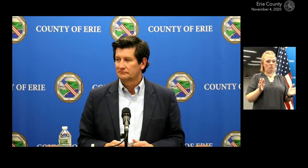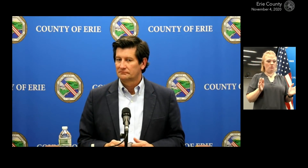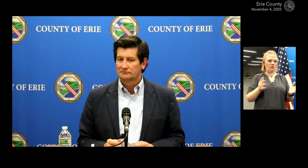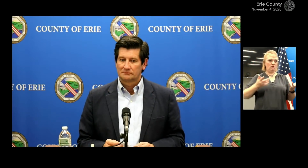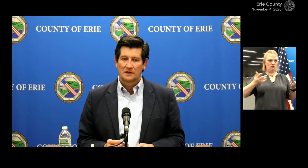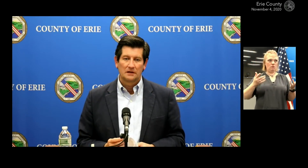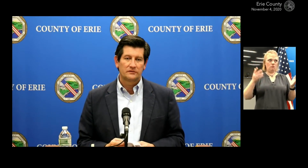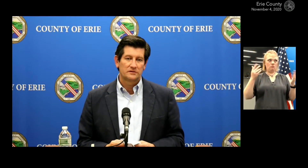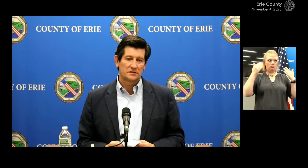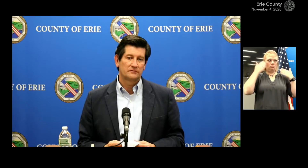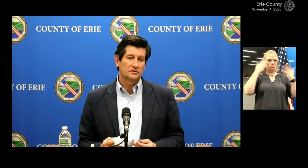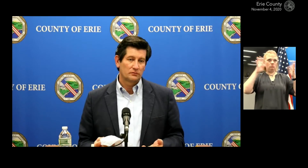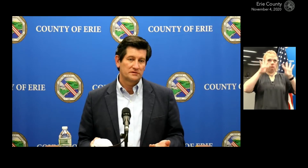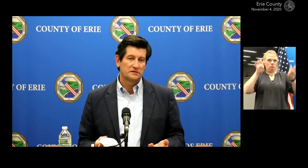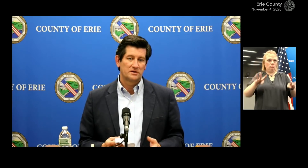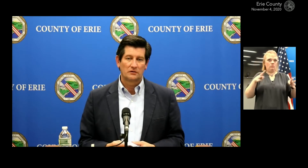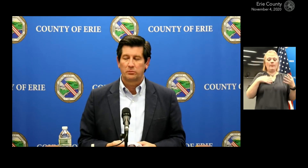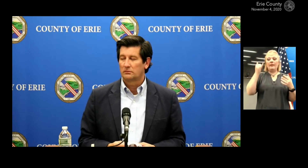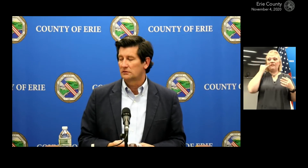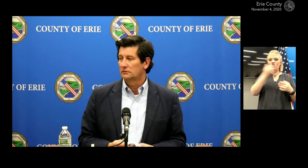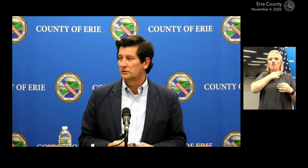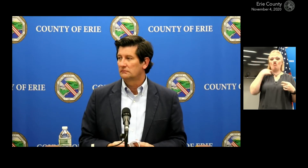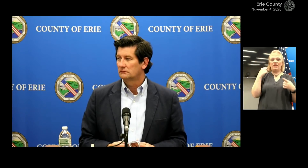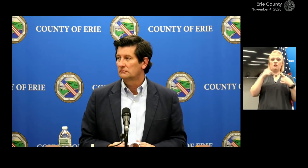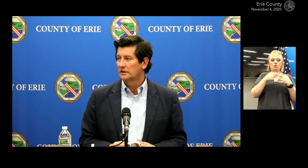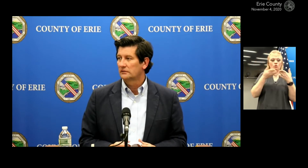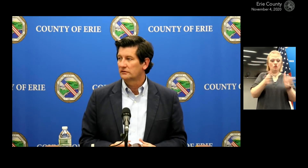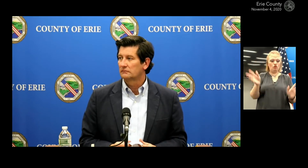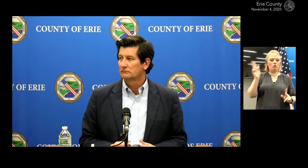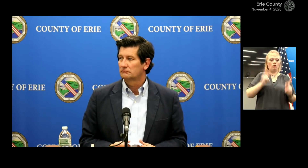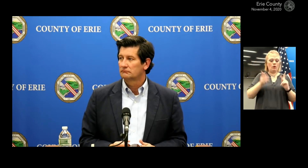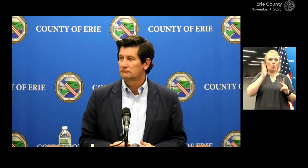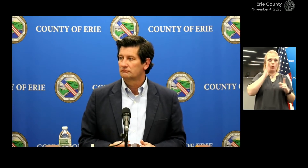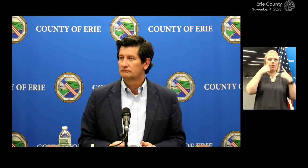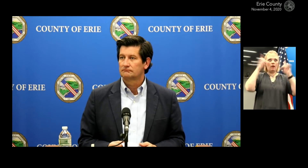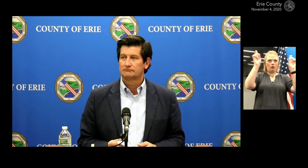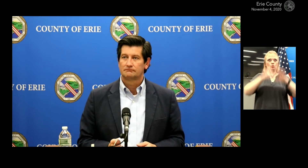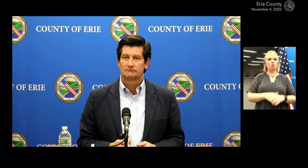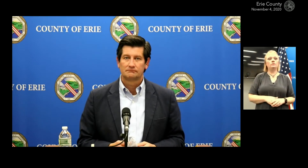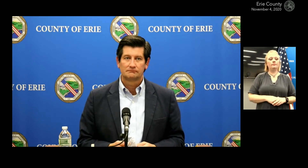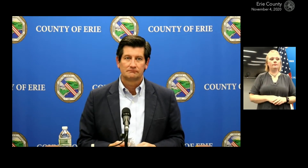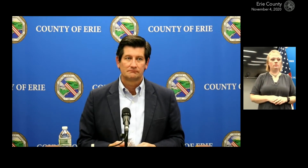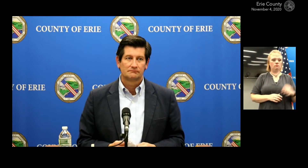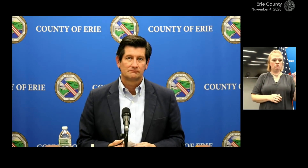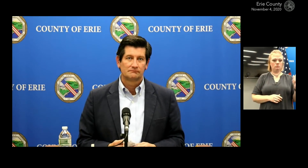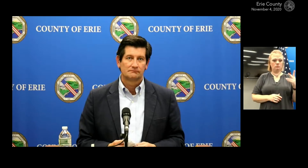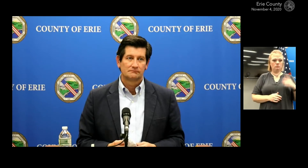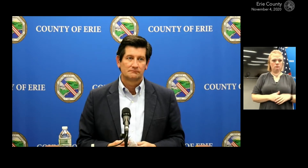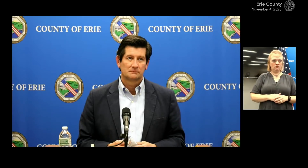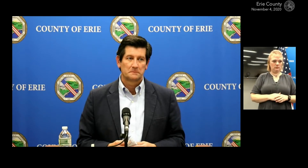far as what information you're. if there's a risk to the general public, we would announce it.